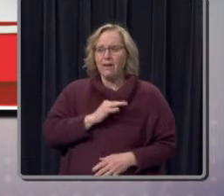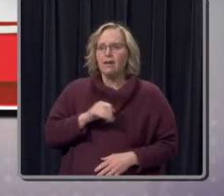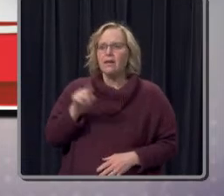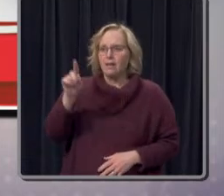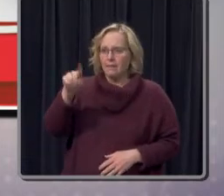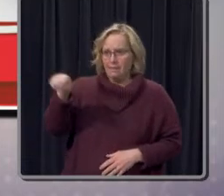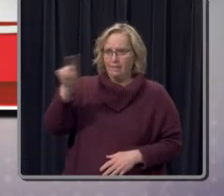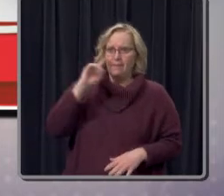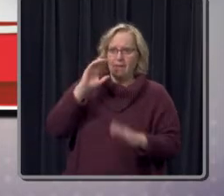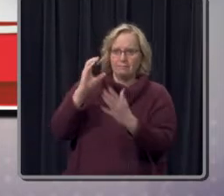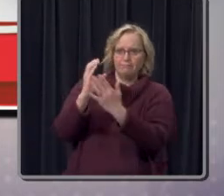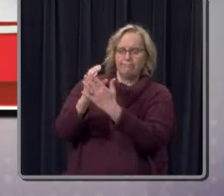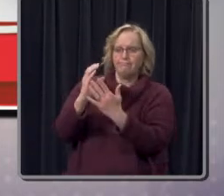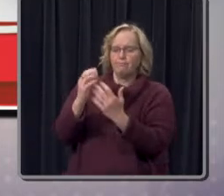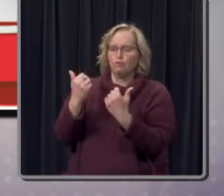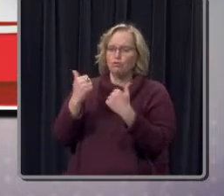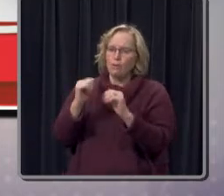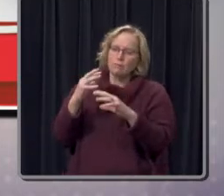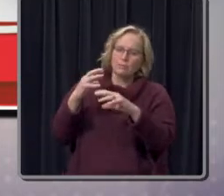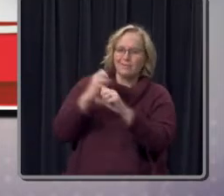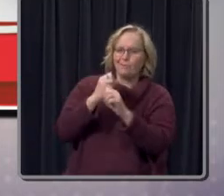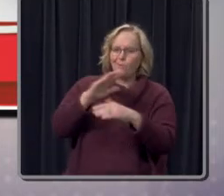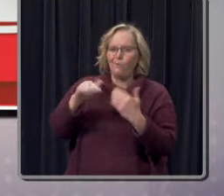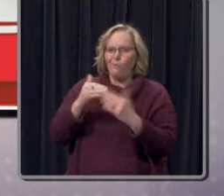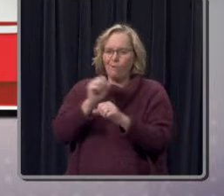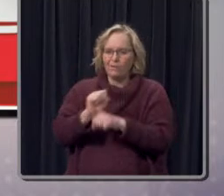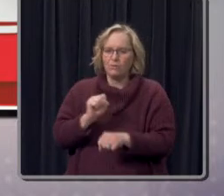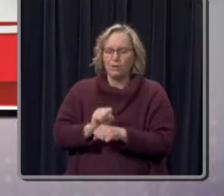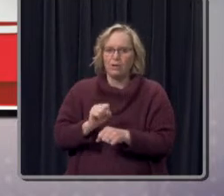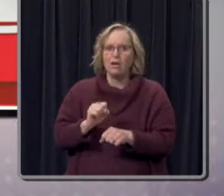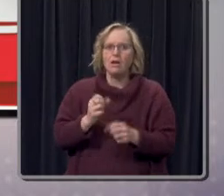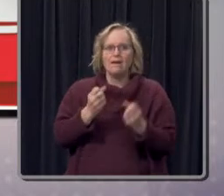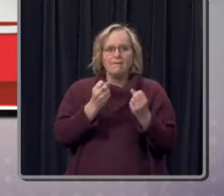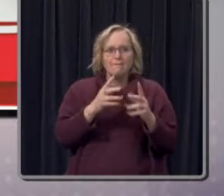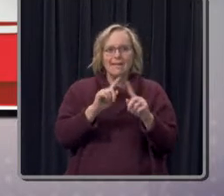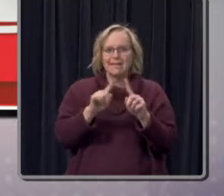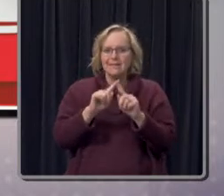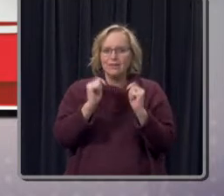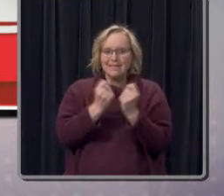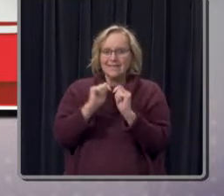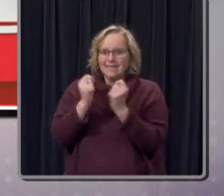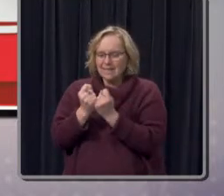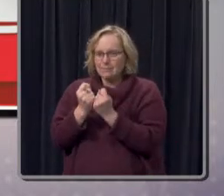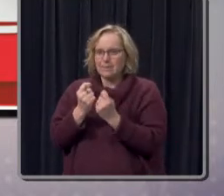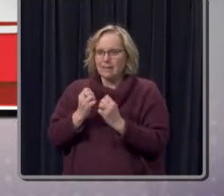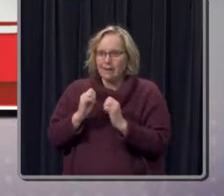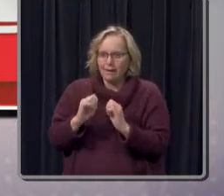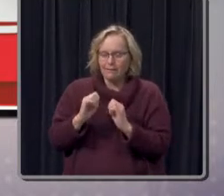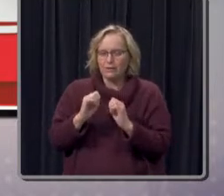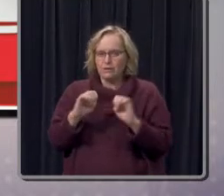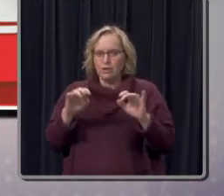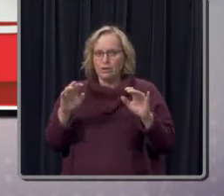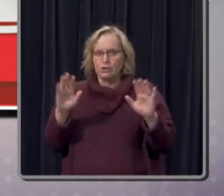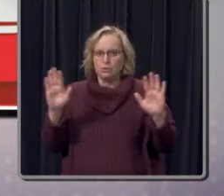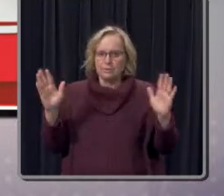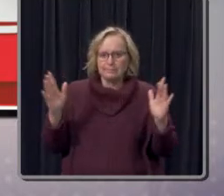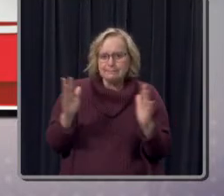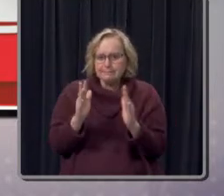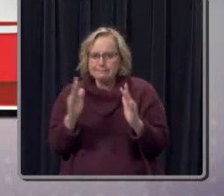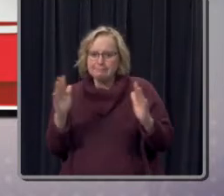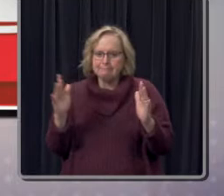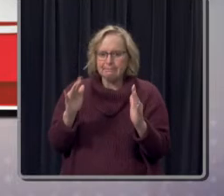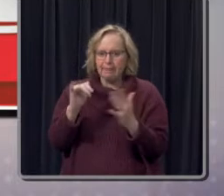work. It takes a lot of effort by a lot of different teams to scale that goal to all of those folks.